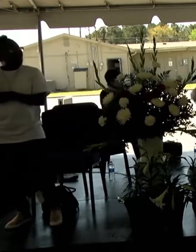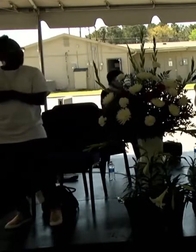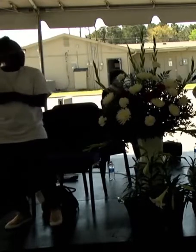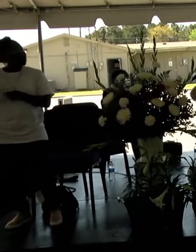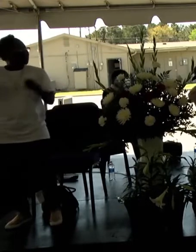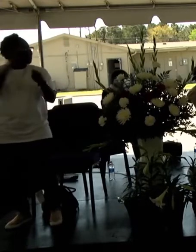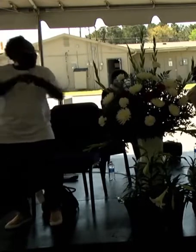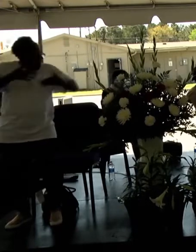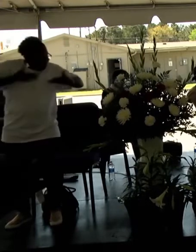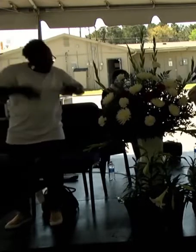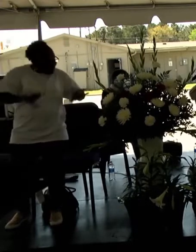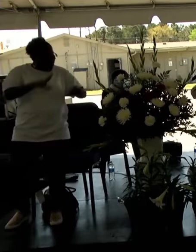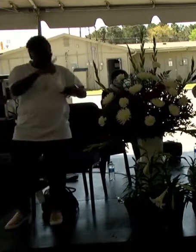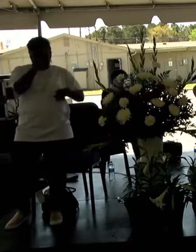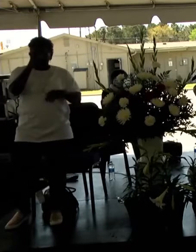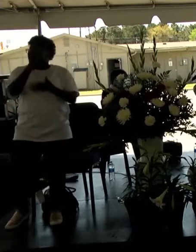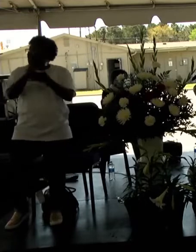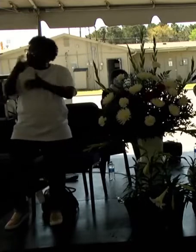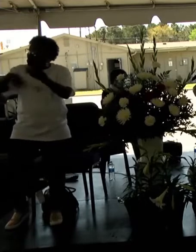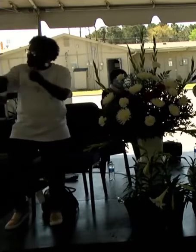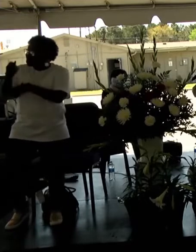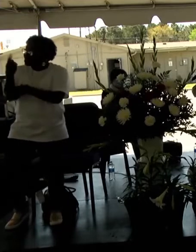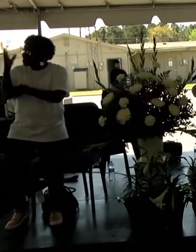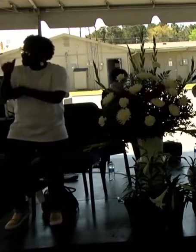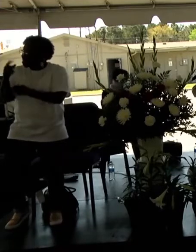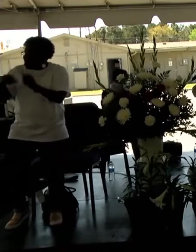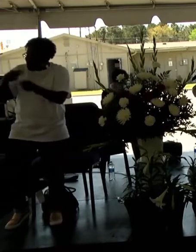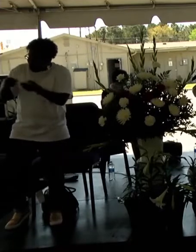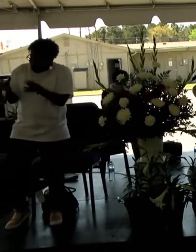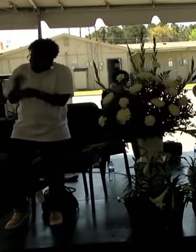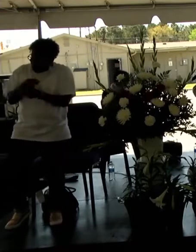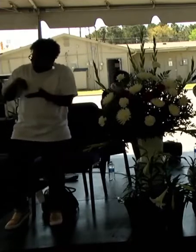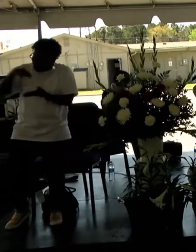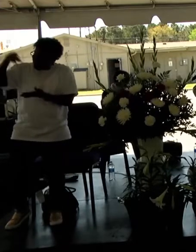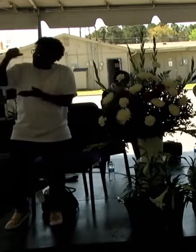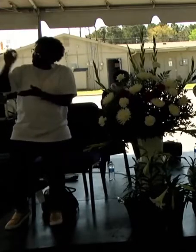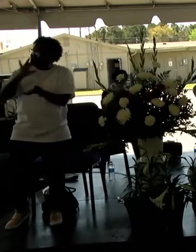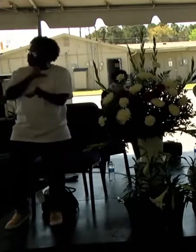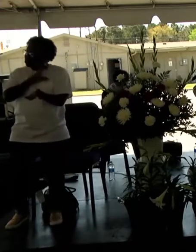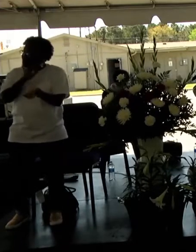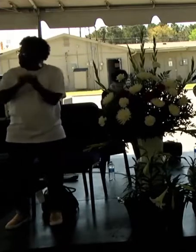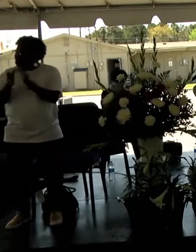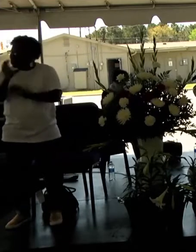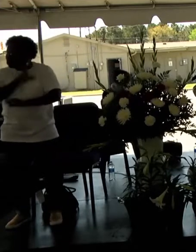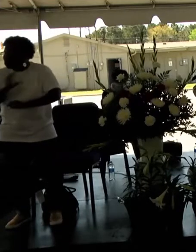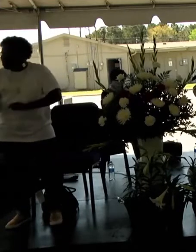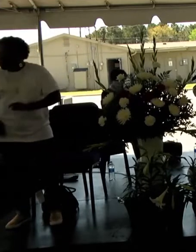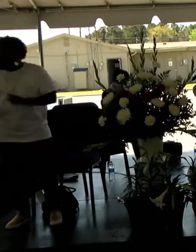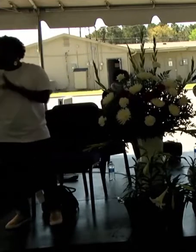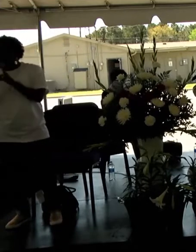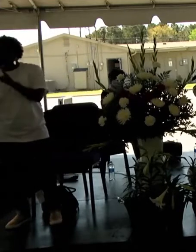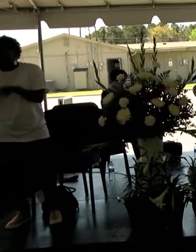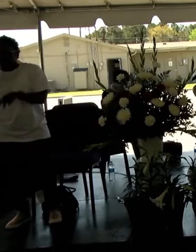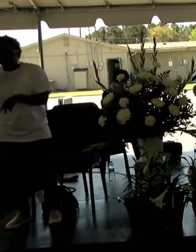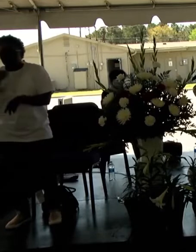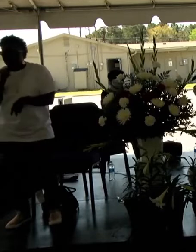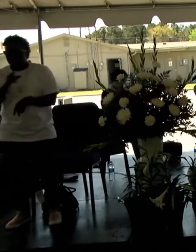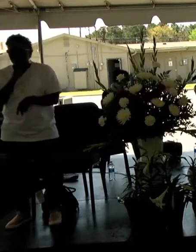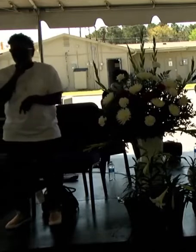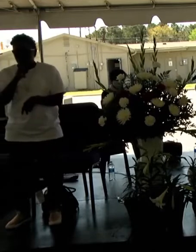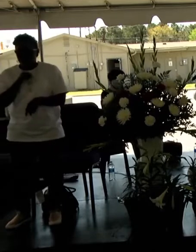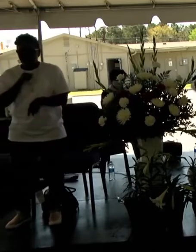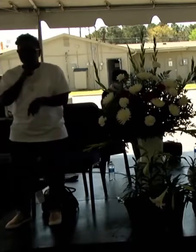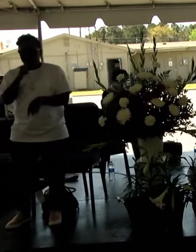because some of y'all don't understand that when I got the resurrection of Jesus Christ, people, if they are not authentic, I don't need them in